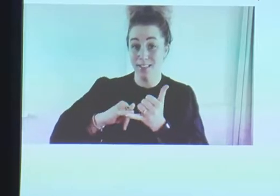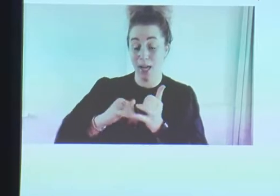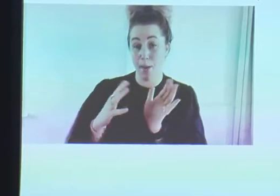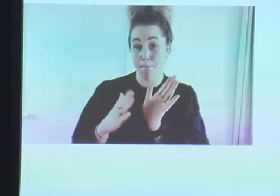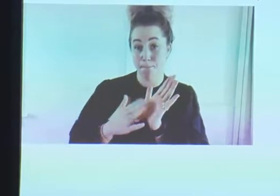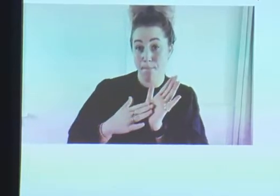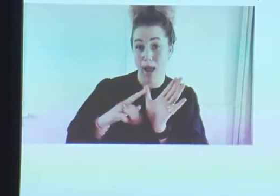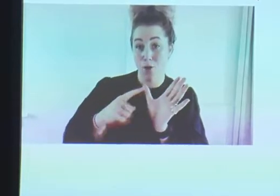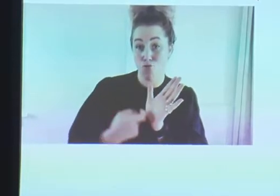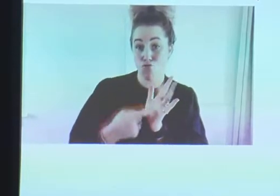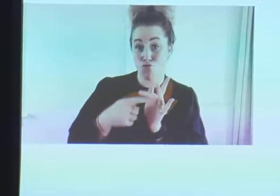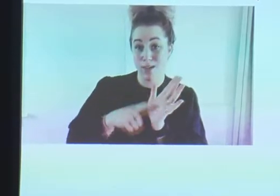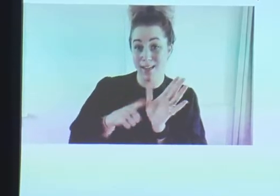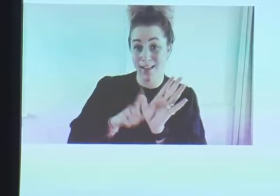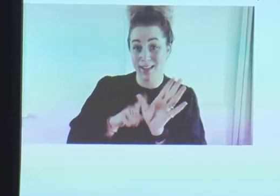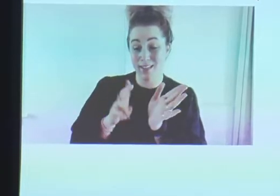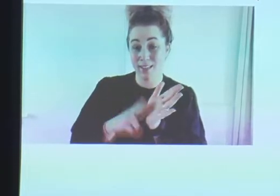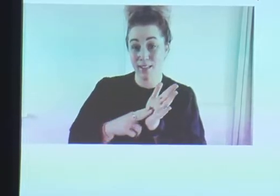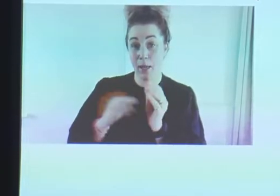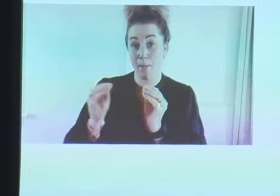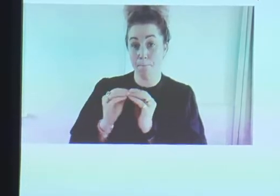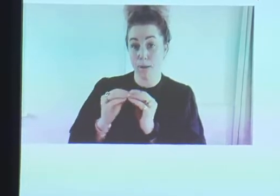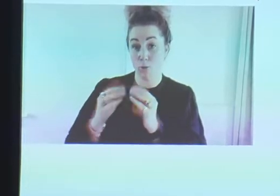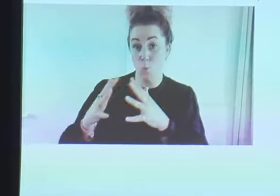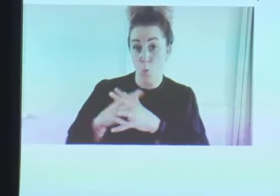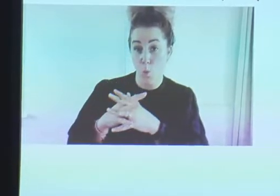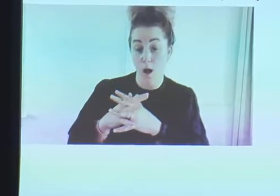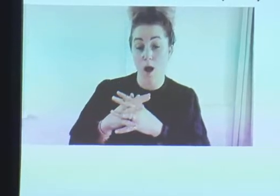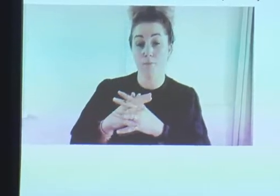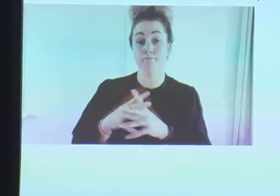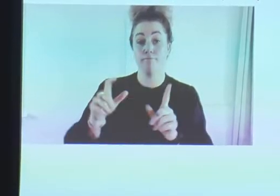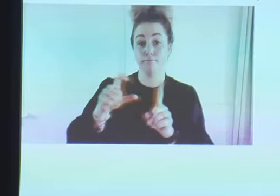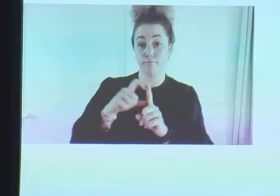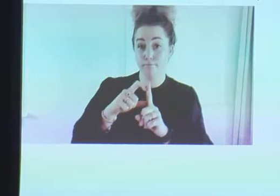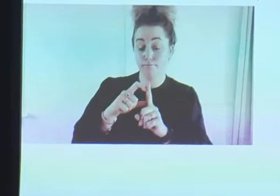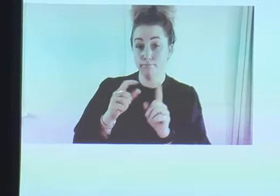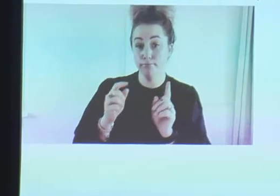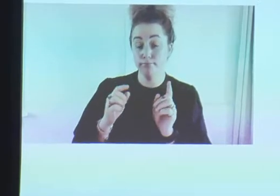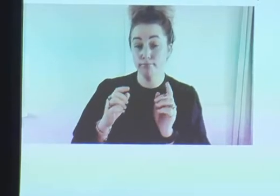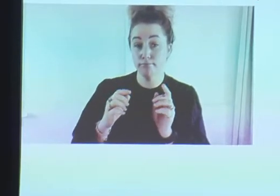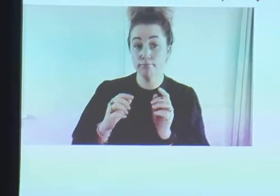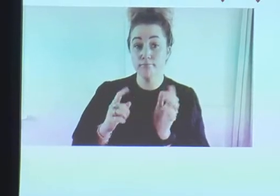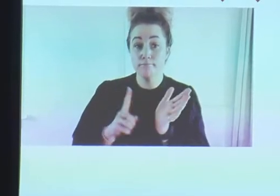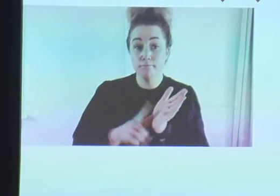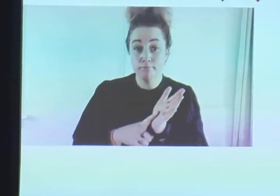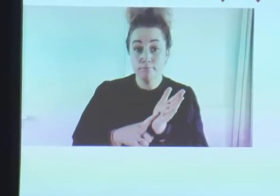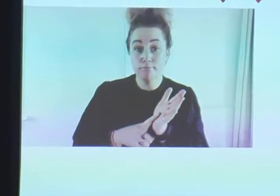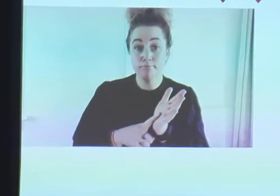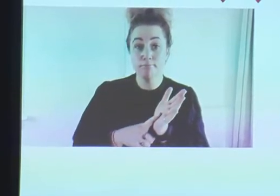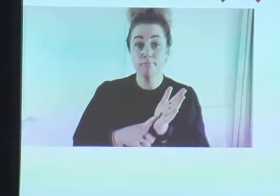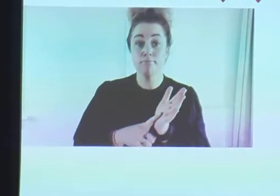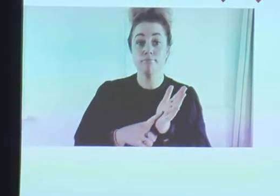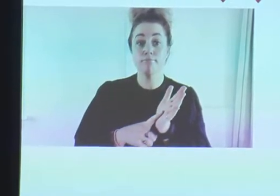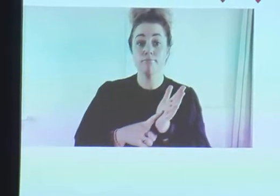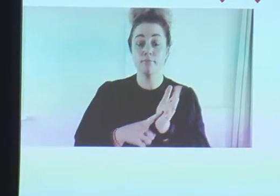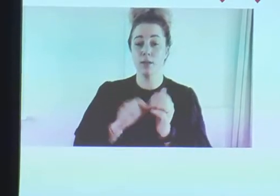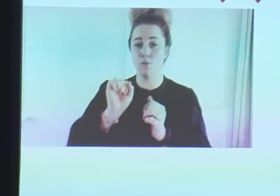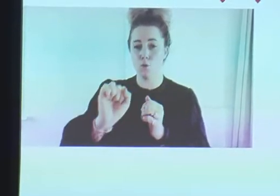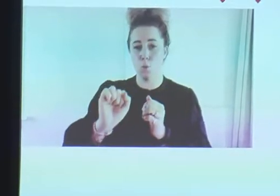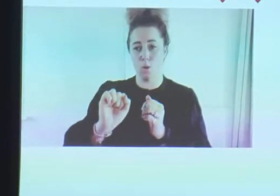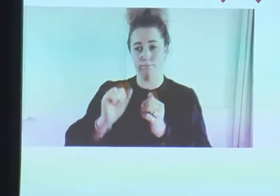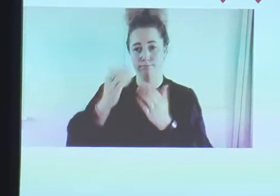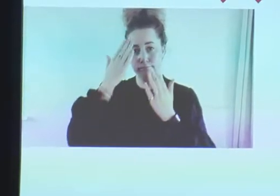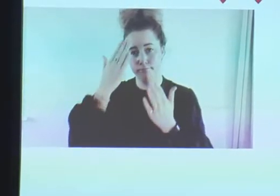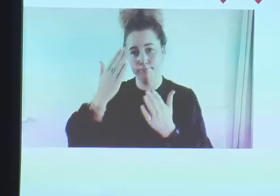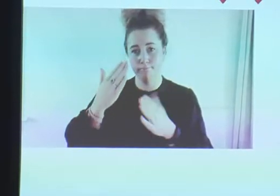kohasi Billy Walker Dame Lua manaval when he Laban for your service